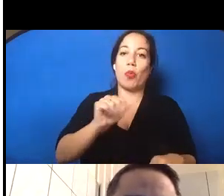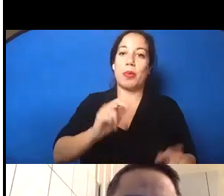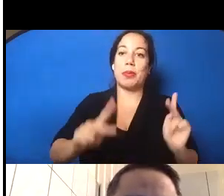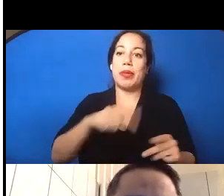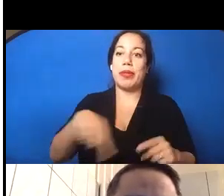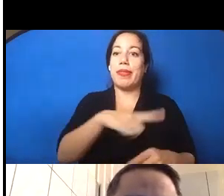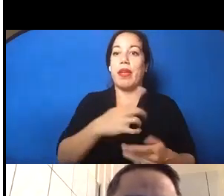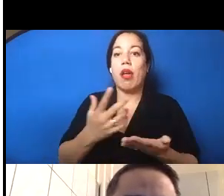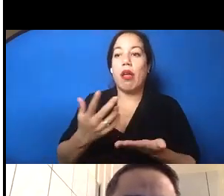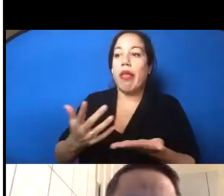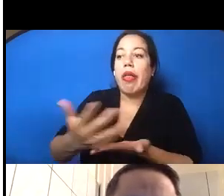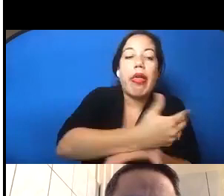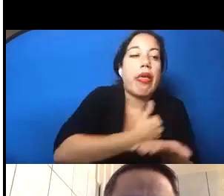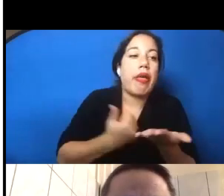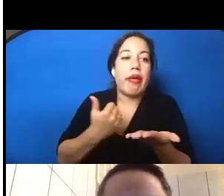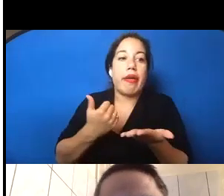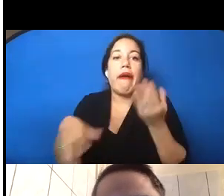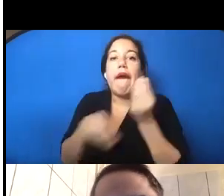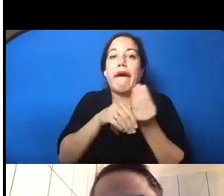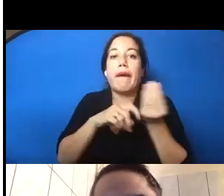collecting scrap metal or other informal